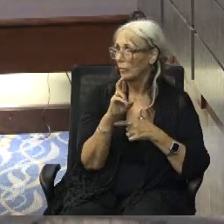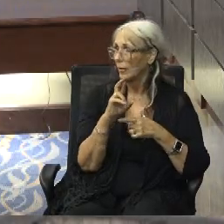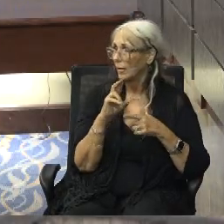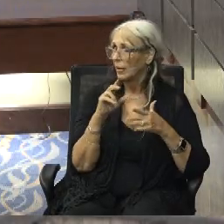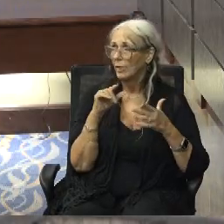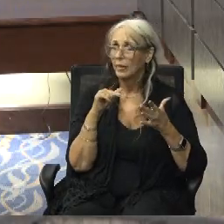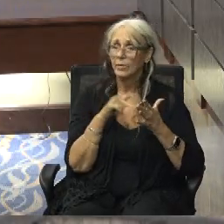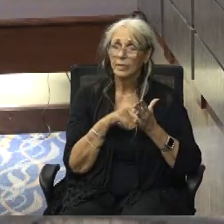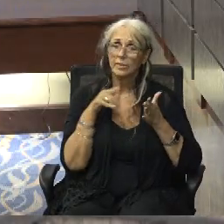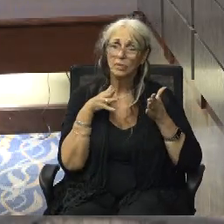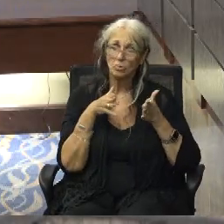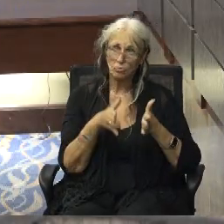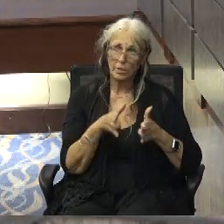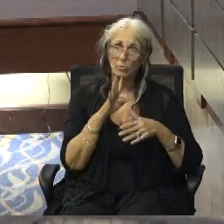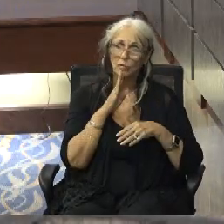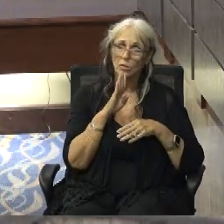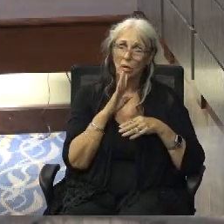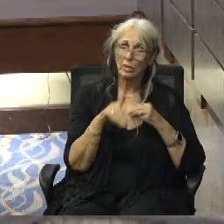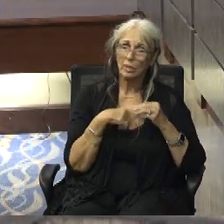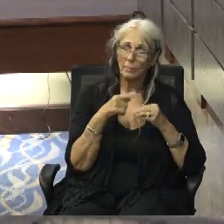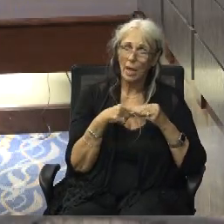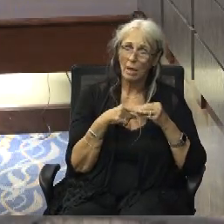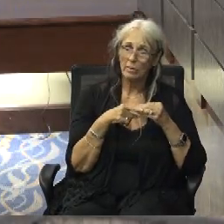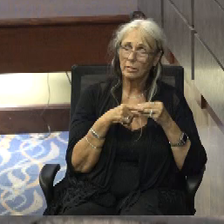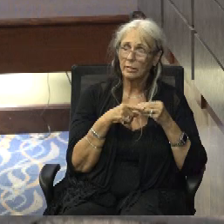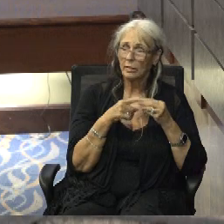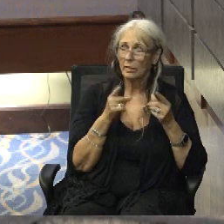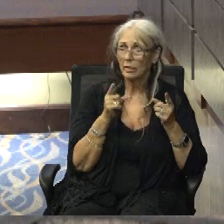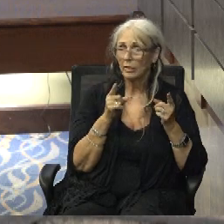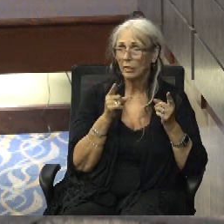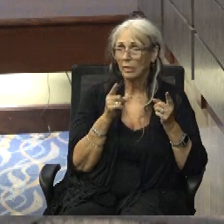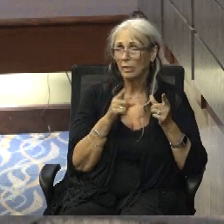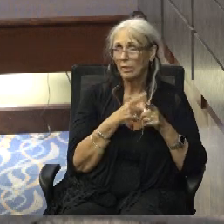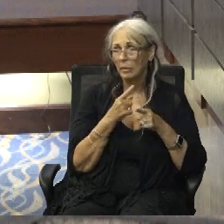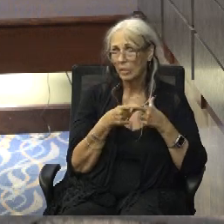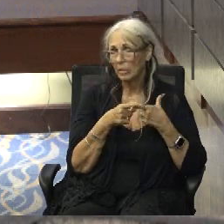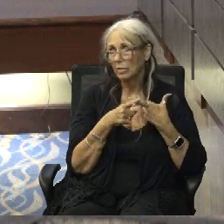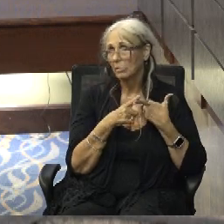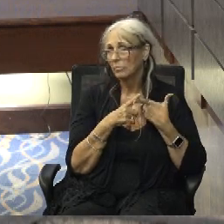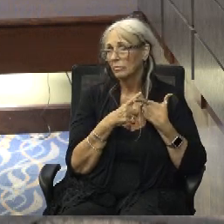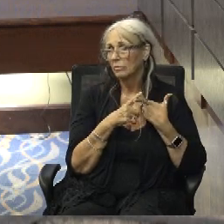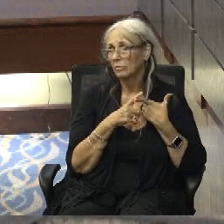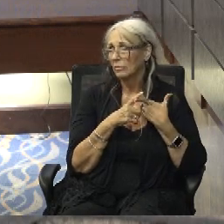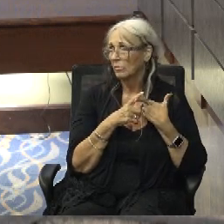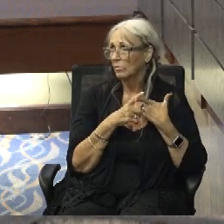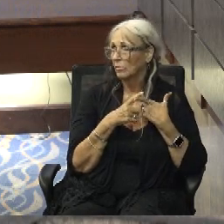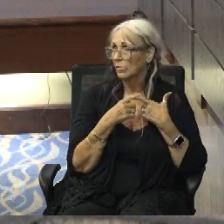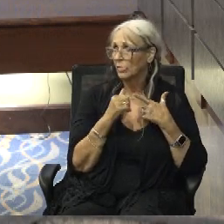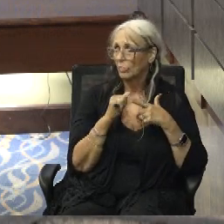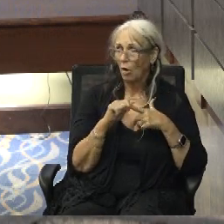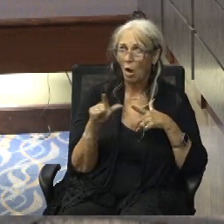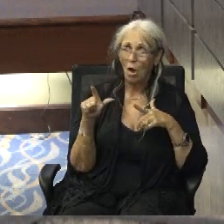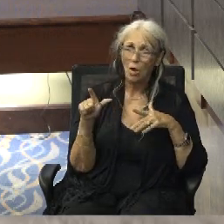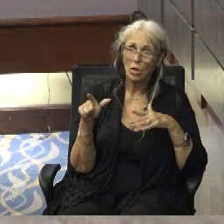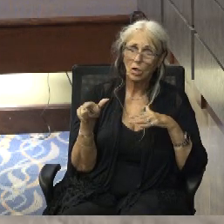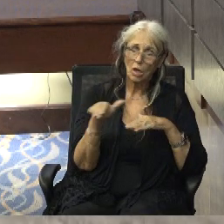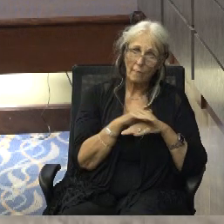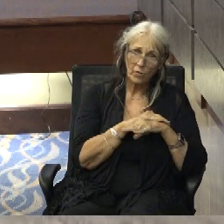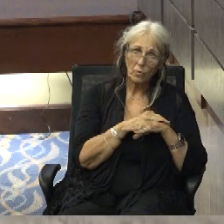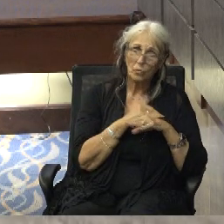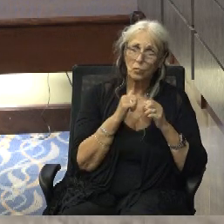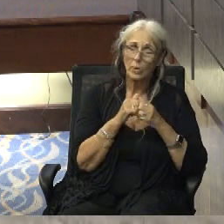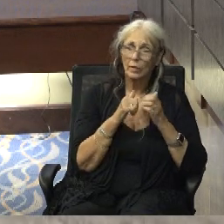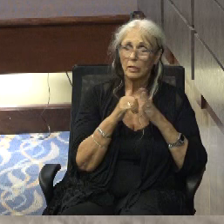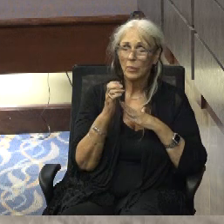is the street that we're talking about, and we didn't take any pictures of the alleys because they're all covered by buildings currently.